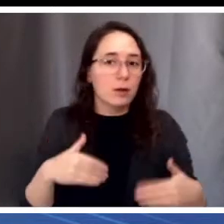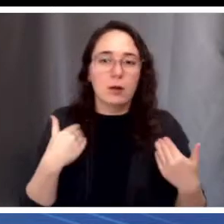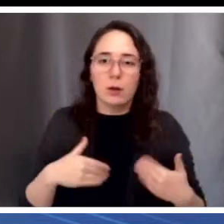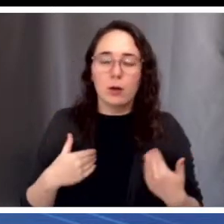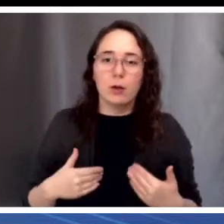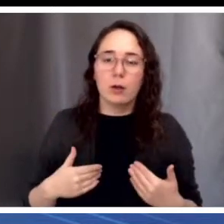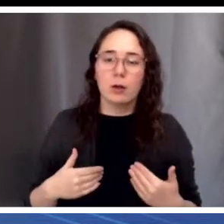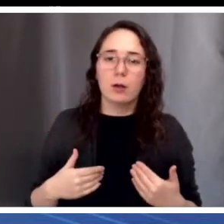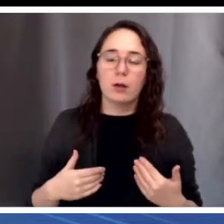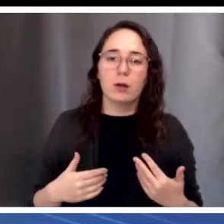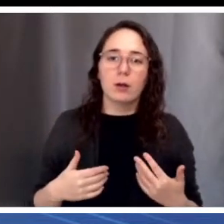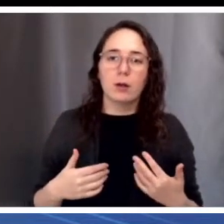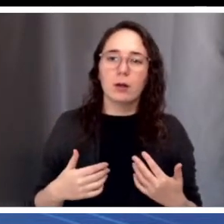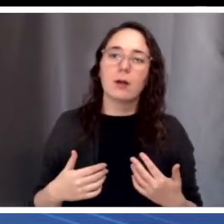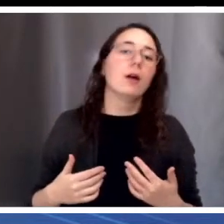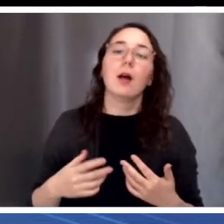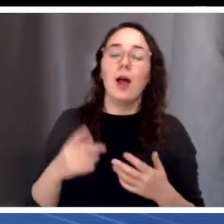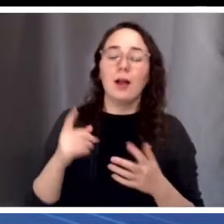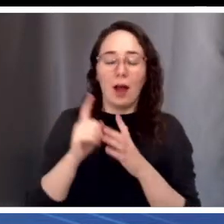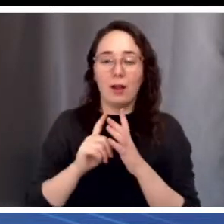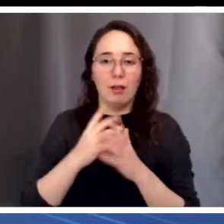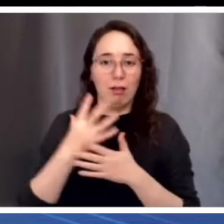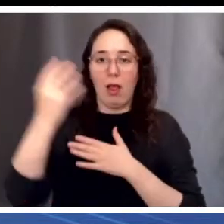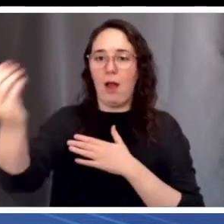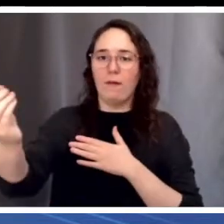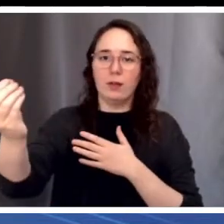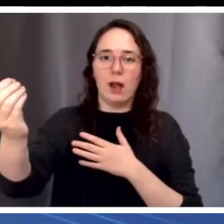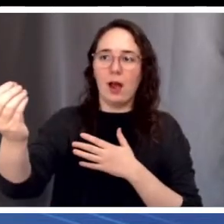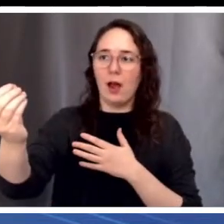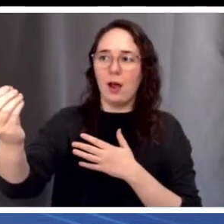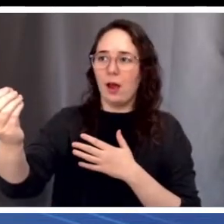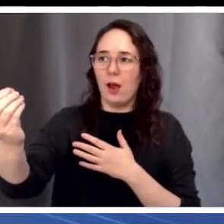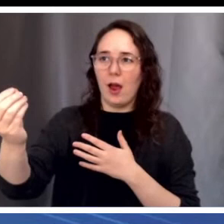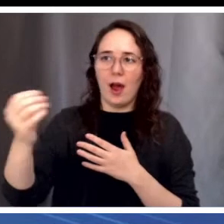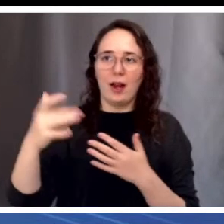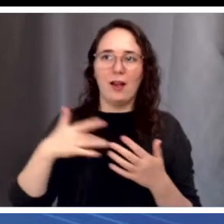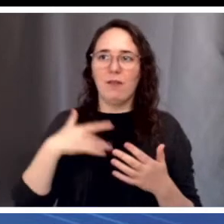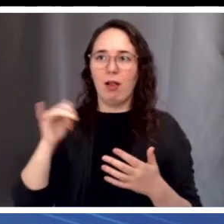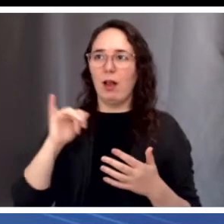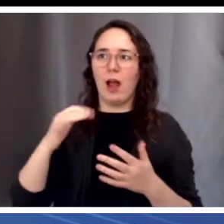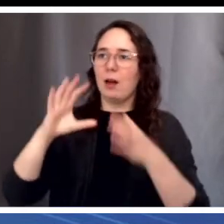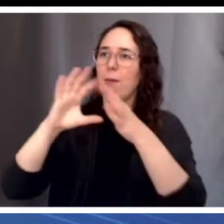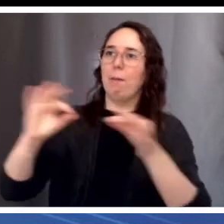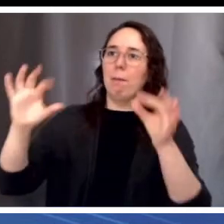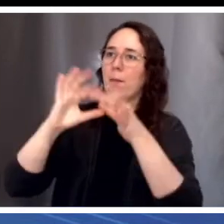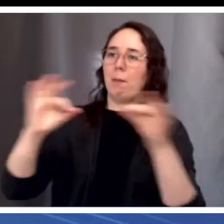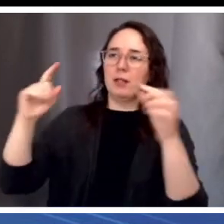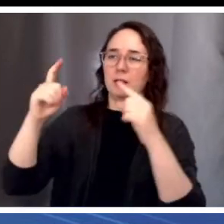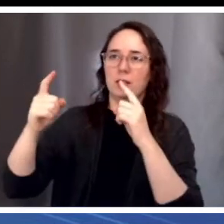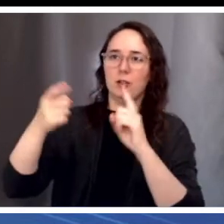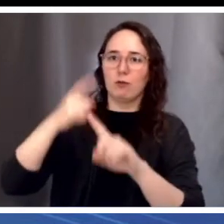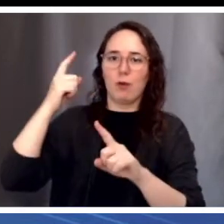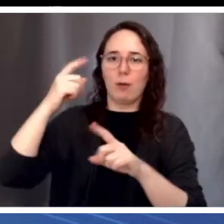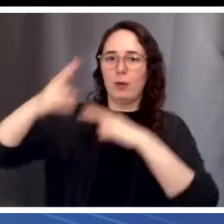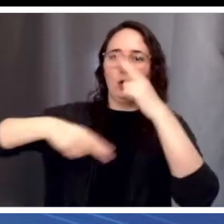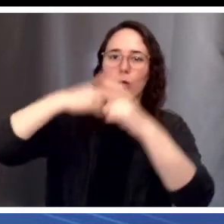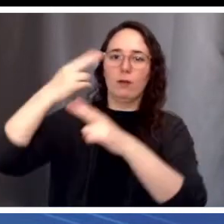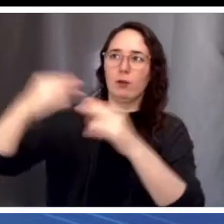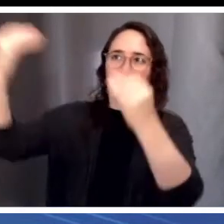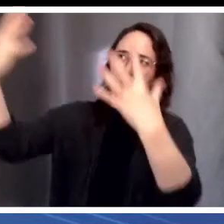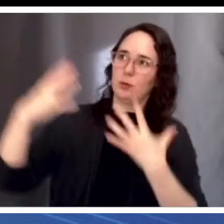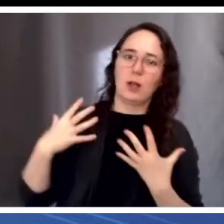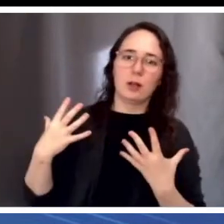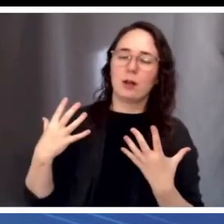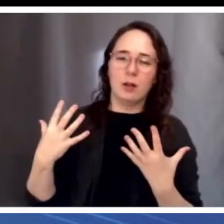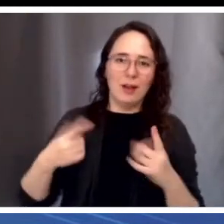I felt like the universe wrapped a big red juicy bow around me and said, I had, I really did. I had goosebumps from head to toe. This is why you're here. And I